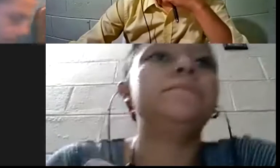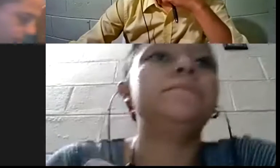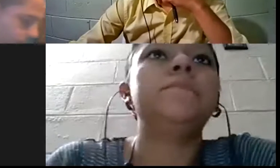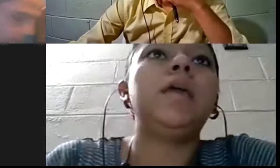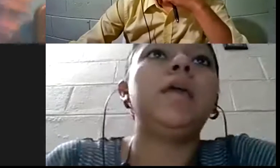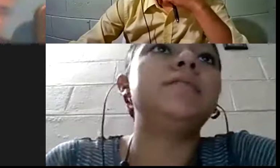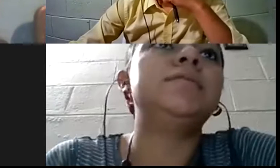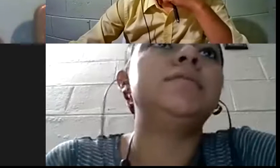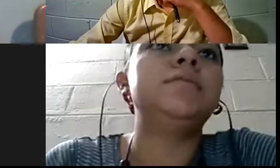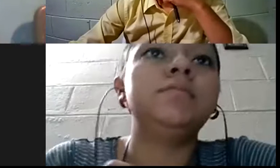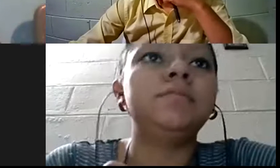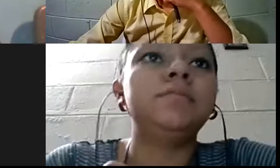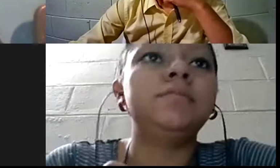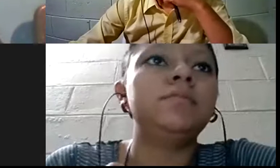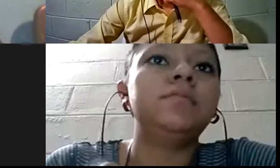consentimiento. Ok. Yes.